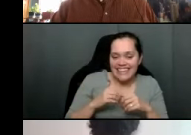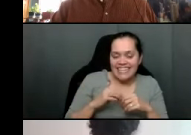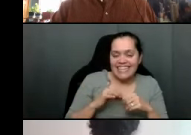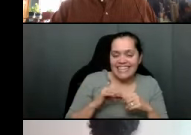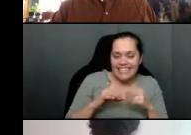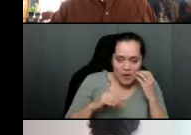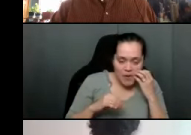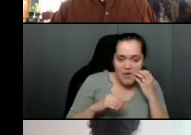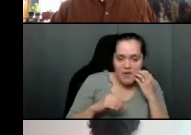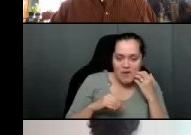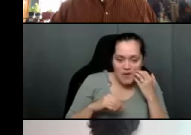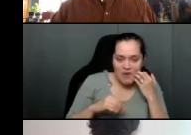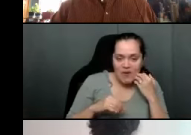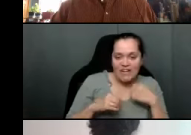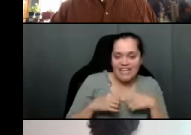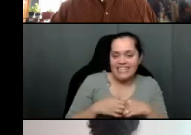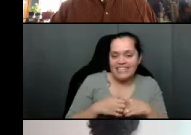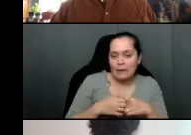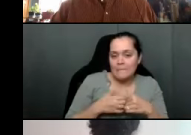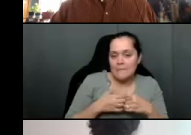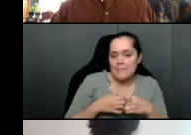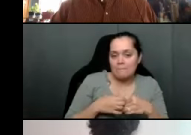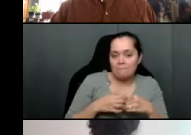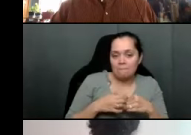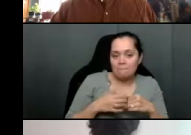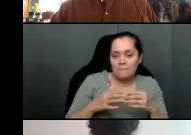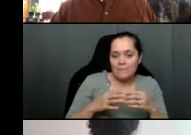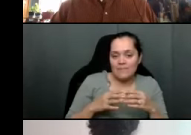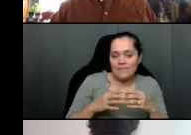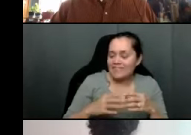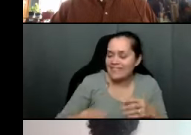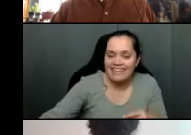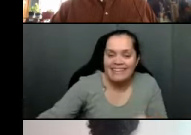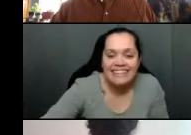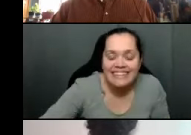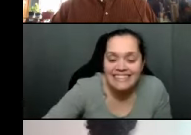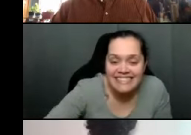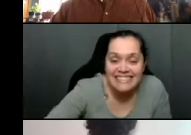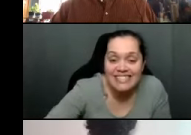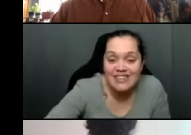anyway. 14. All right, let's take a look at what you've been saying.